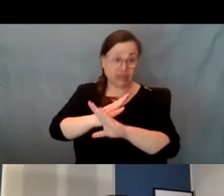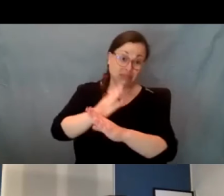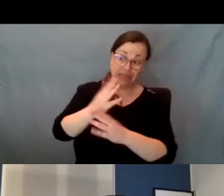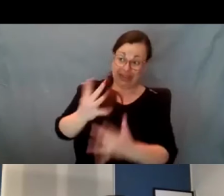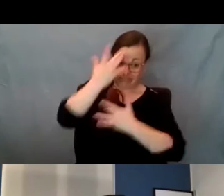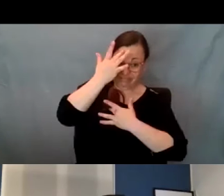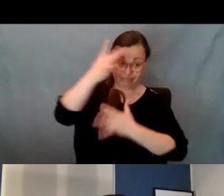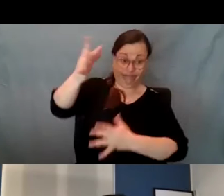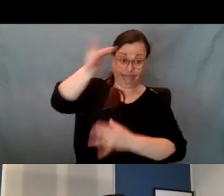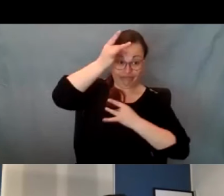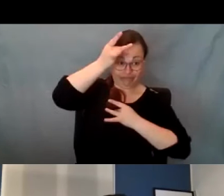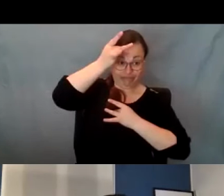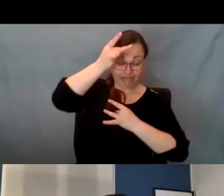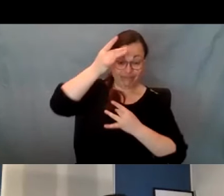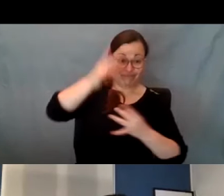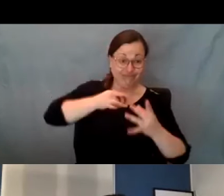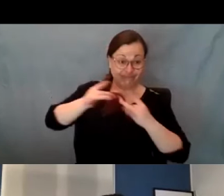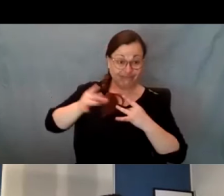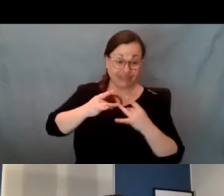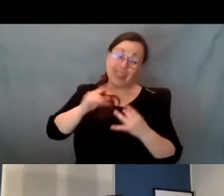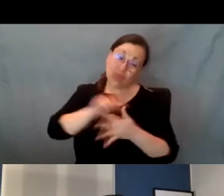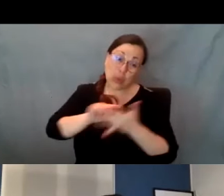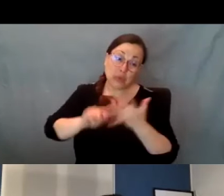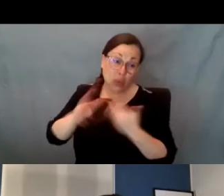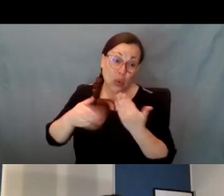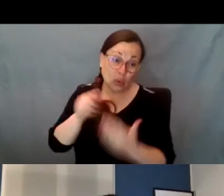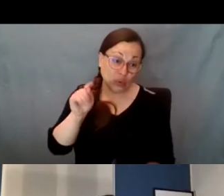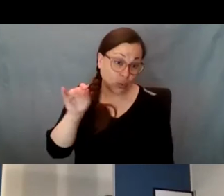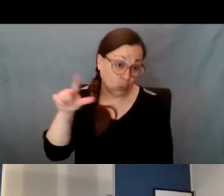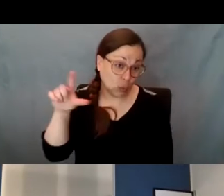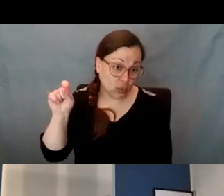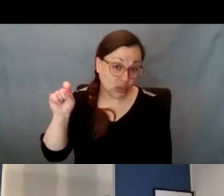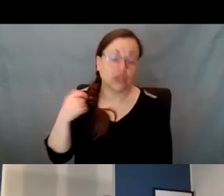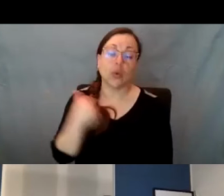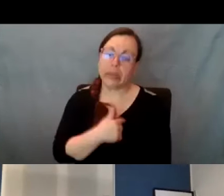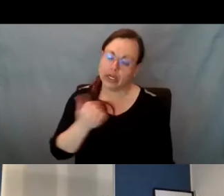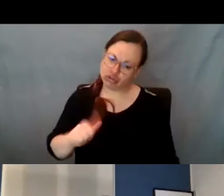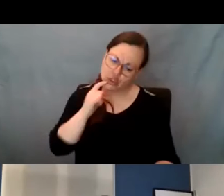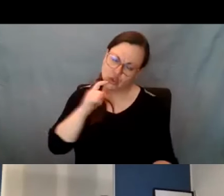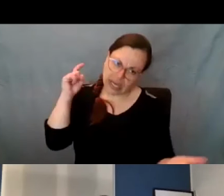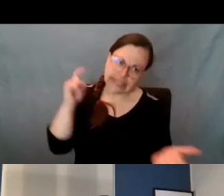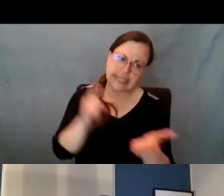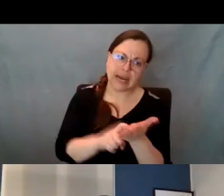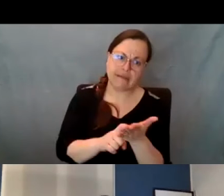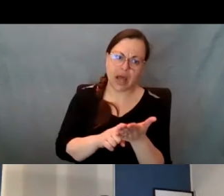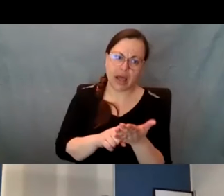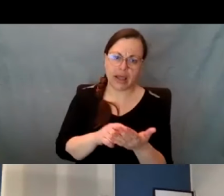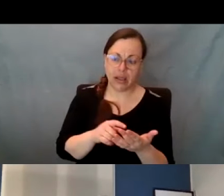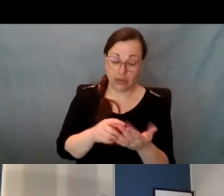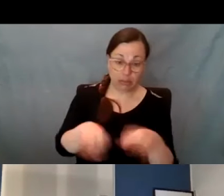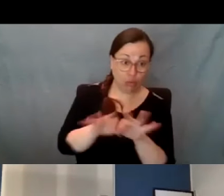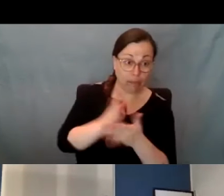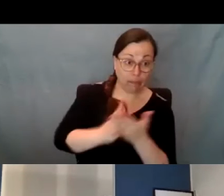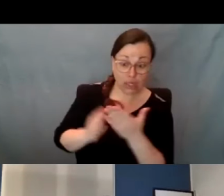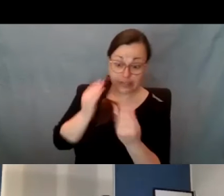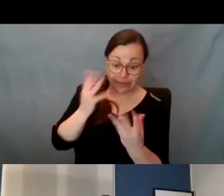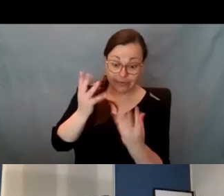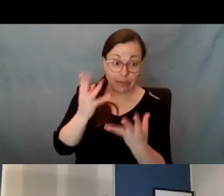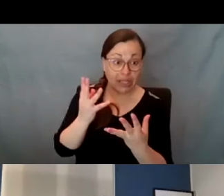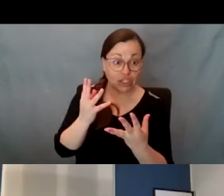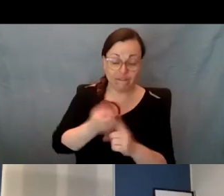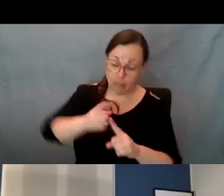They prevent you from being sick from COVID. So we are trying to identify what are the key pieces of information from all